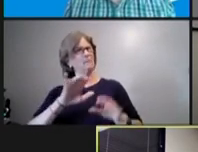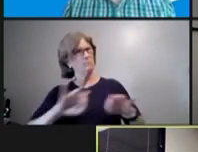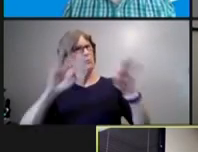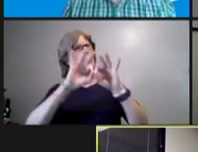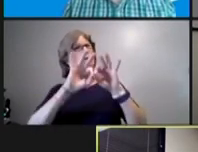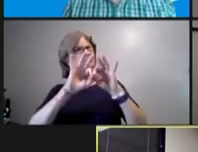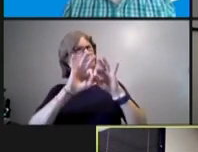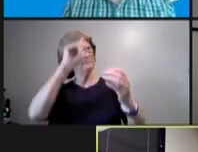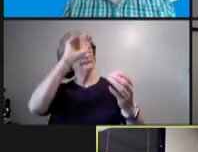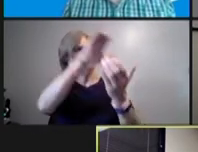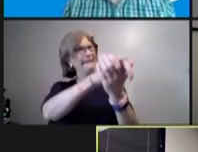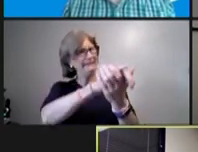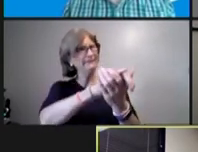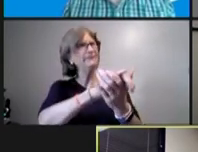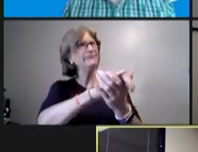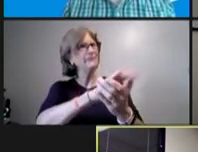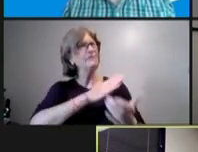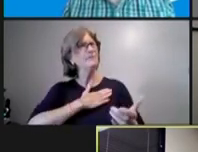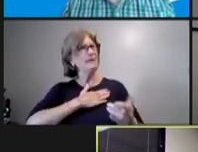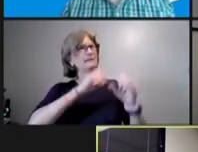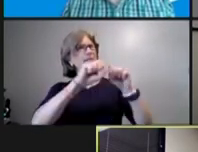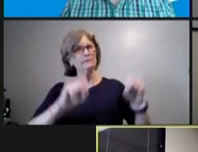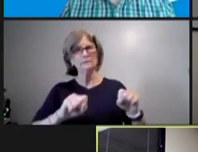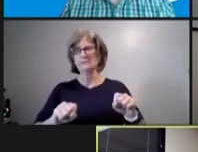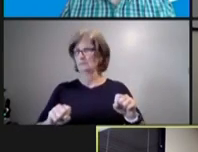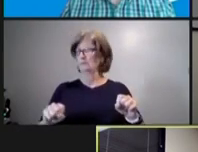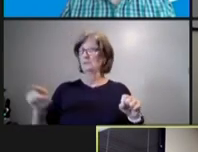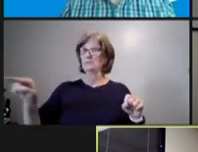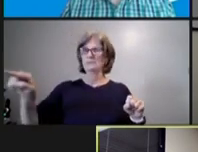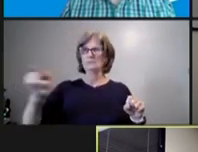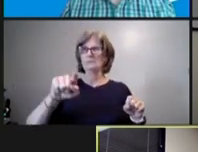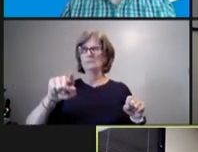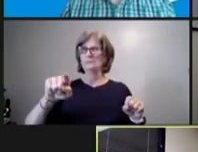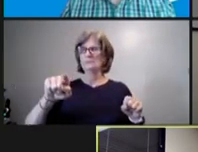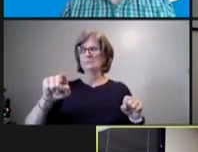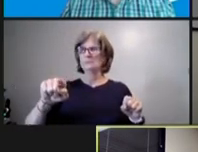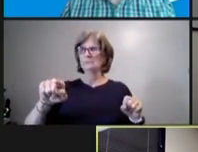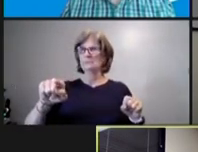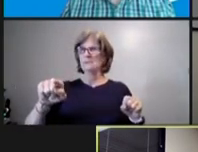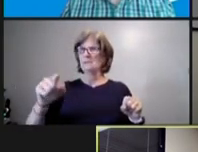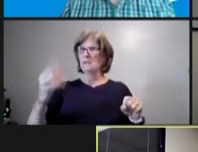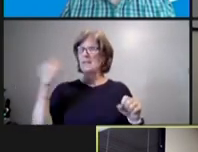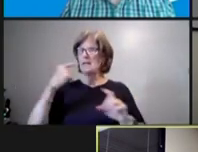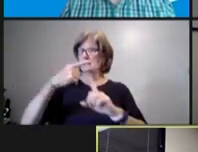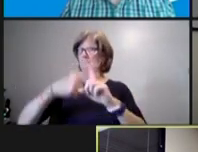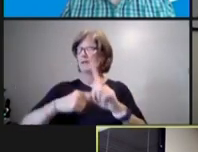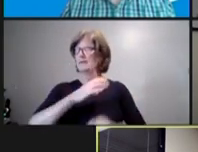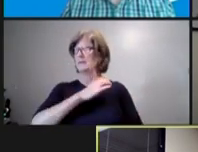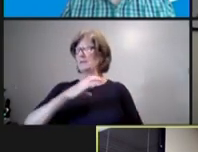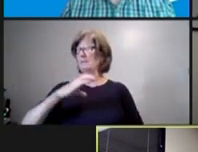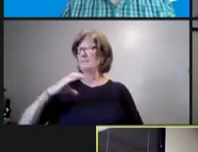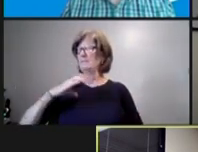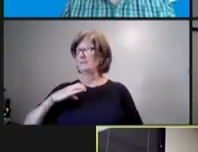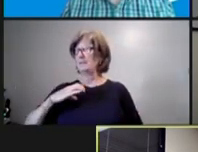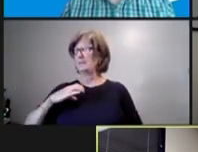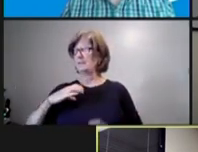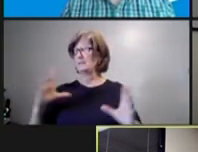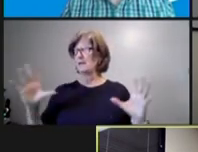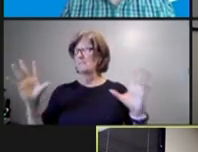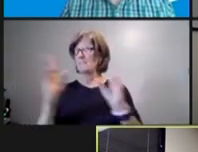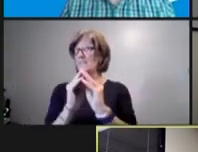believe, if I'm not incorrect, none of the committees did meet this last month. So I don't believe we do have any